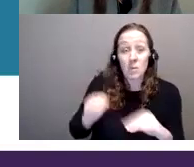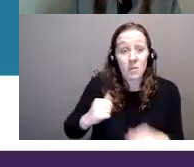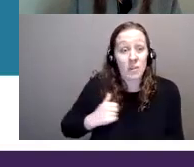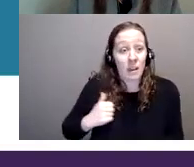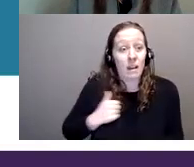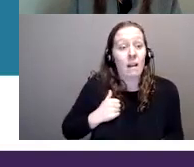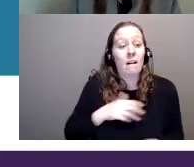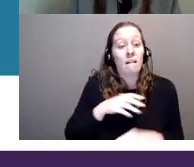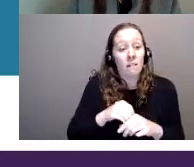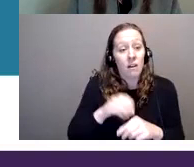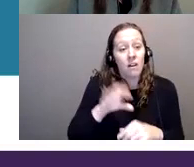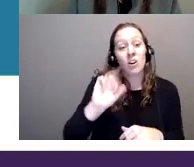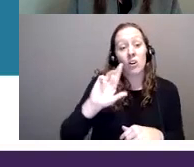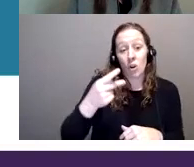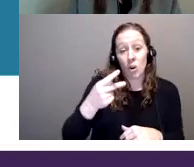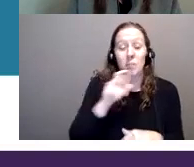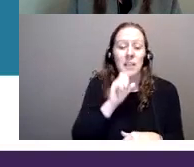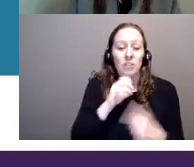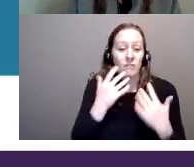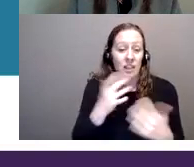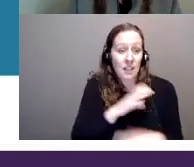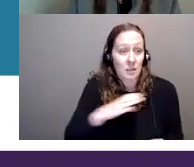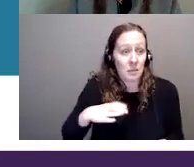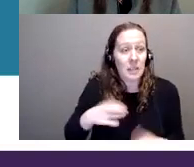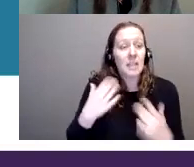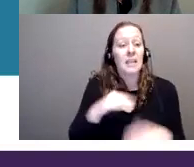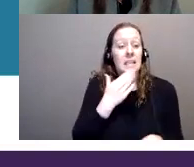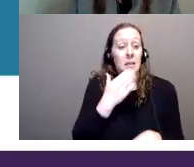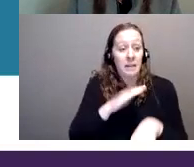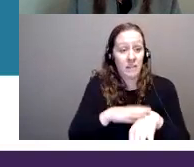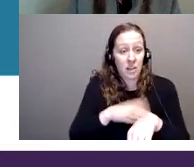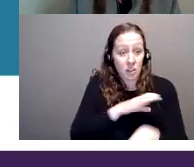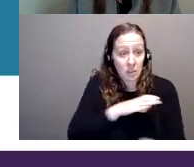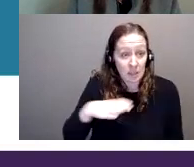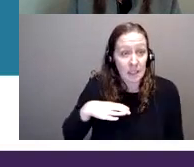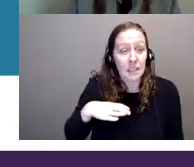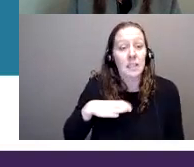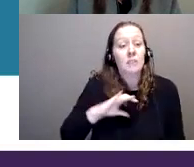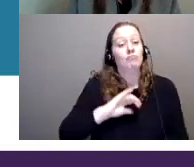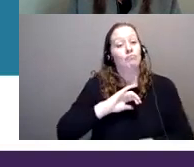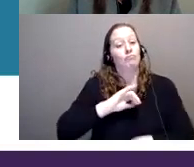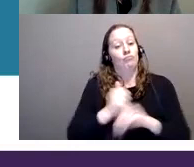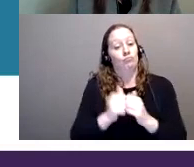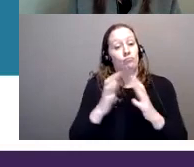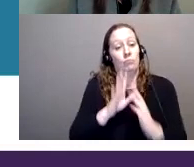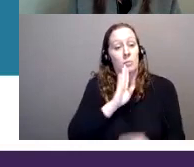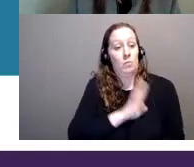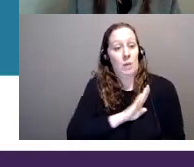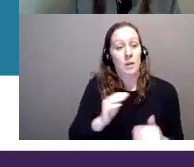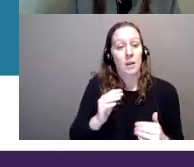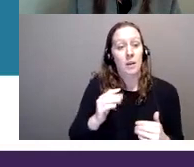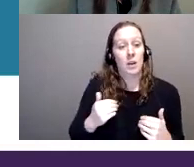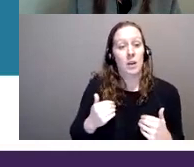CARP, age-friendly committees, diabetic advisory committee, founded the Brampton